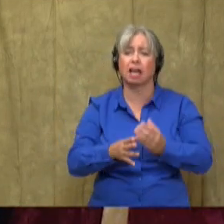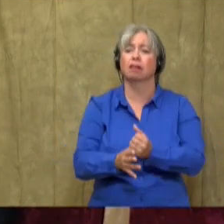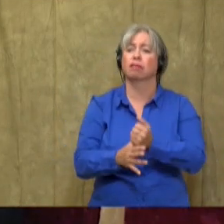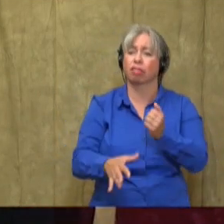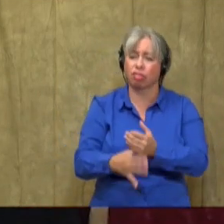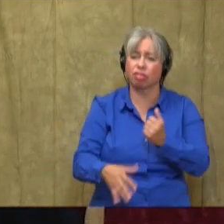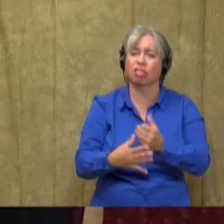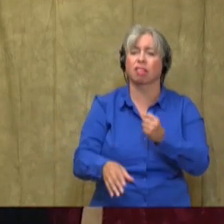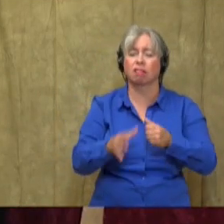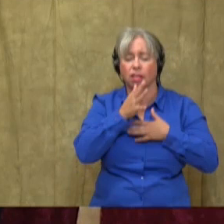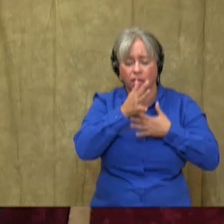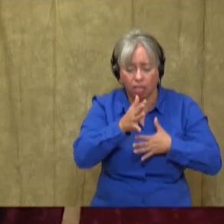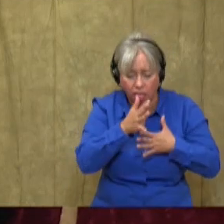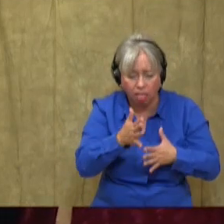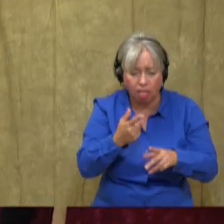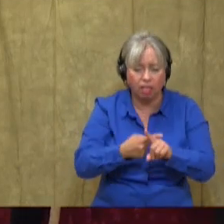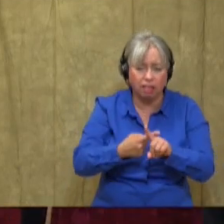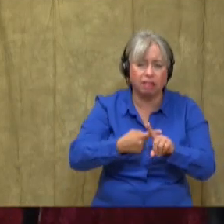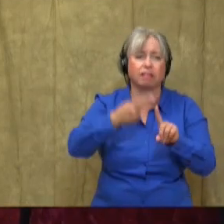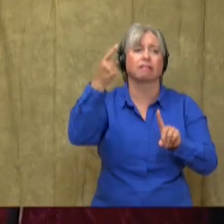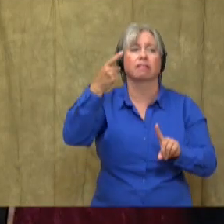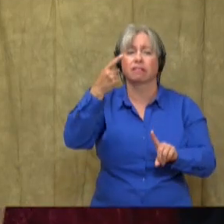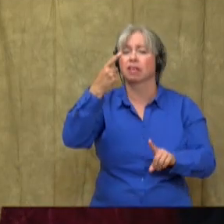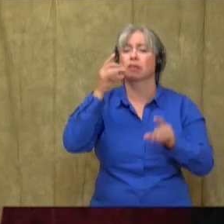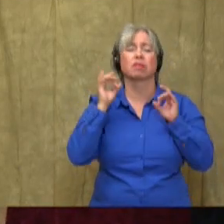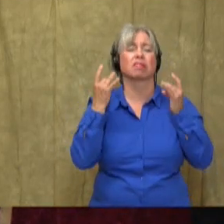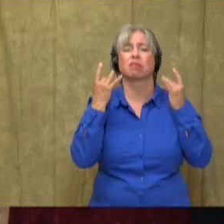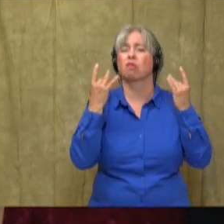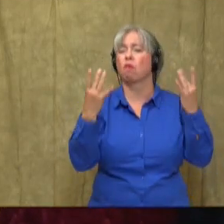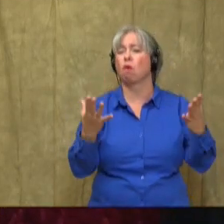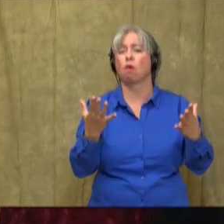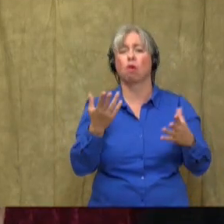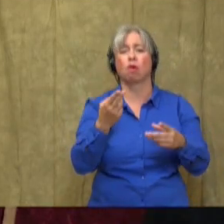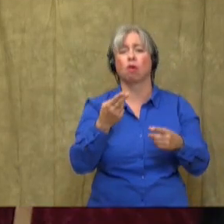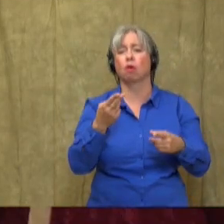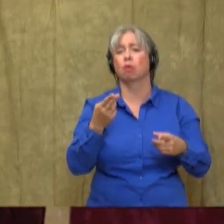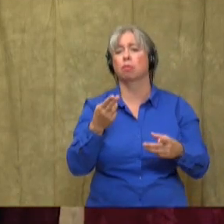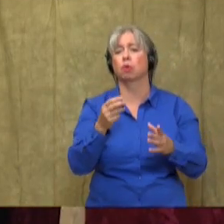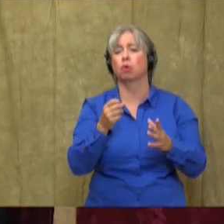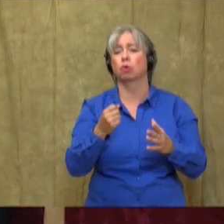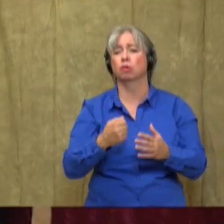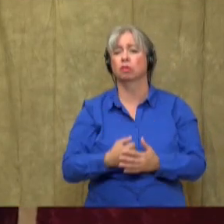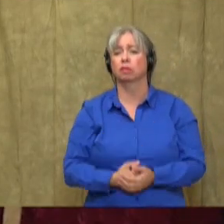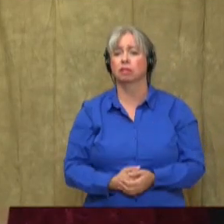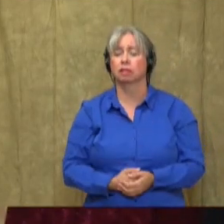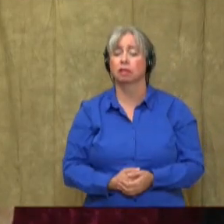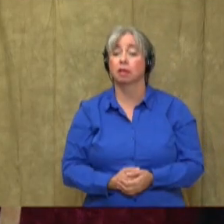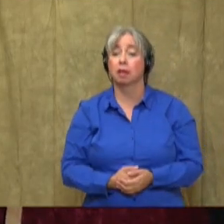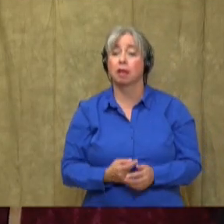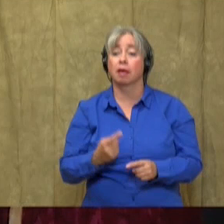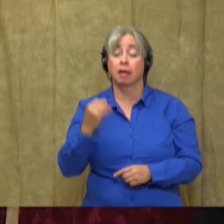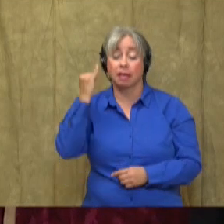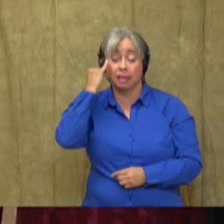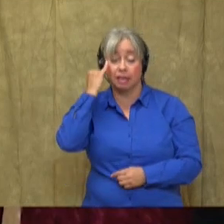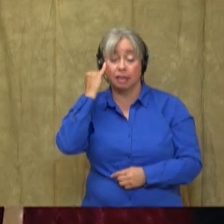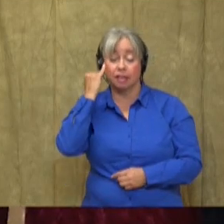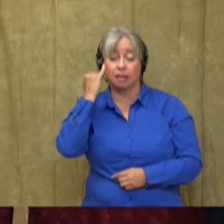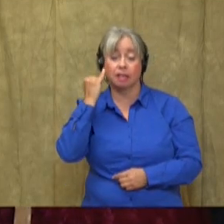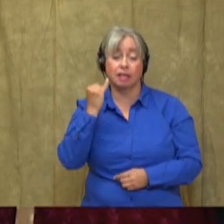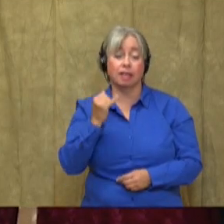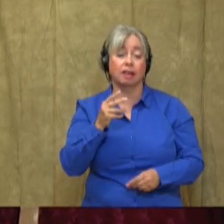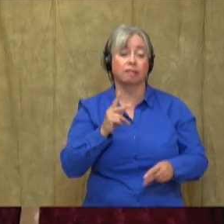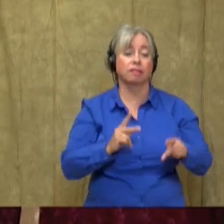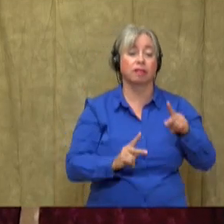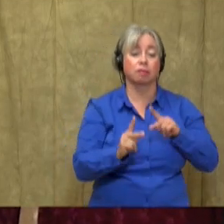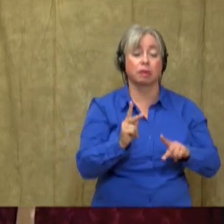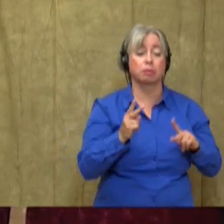and vomiting and fever. It was horrible. So the people that were perfectly healthy during the day, the next morning could